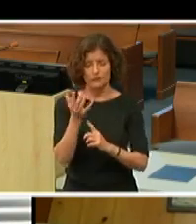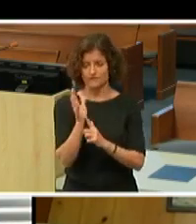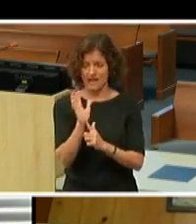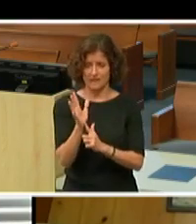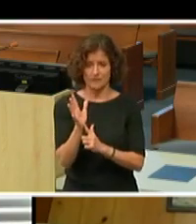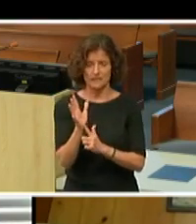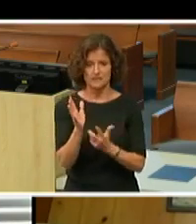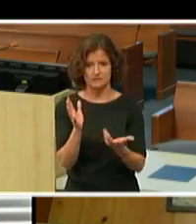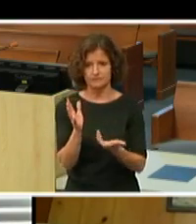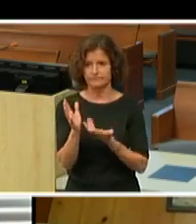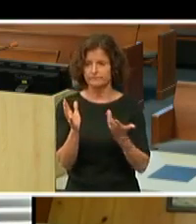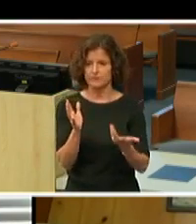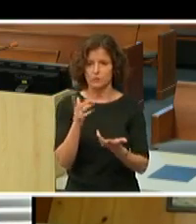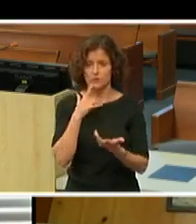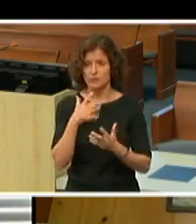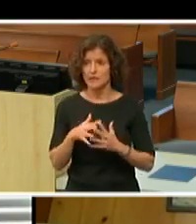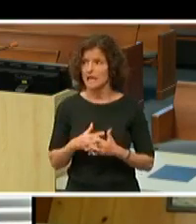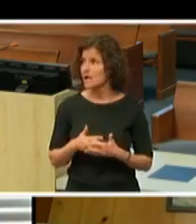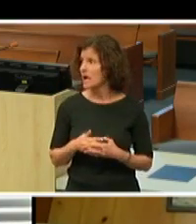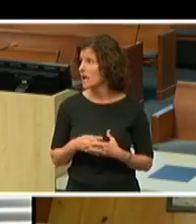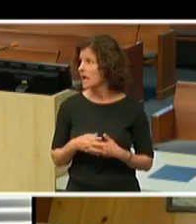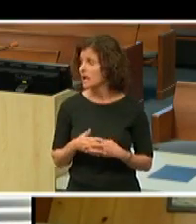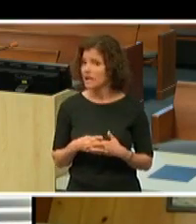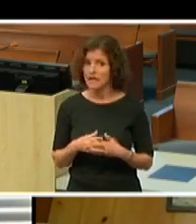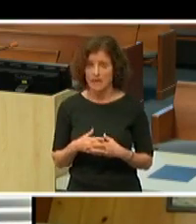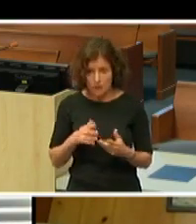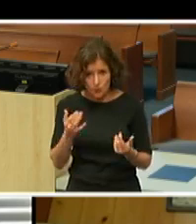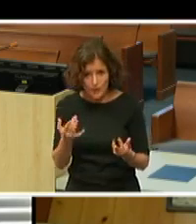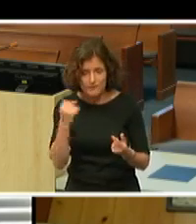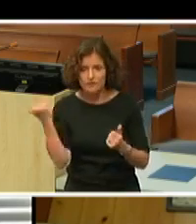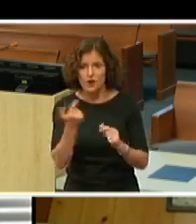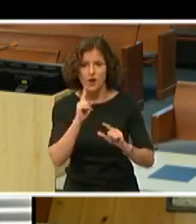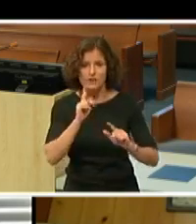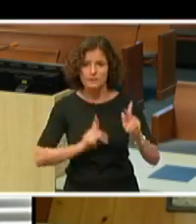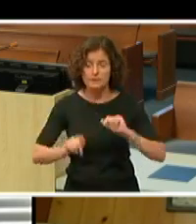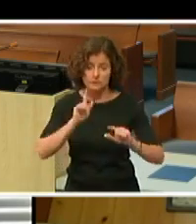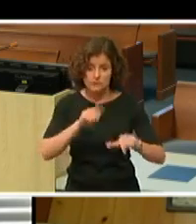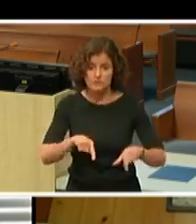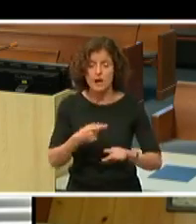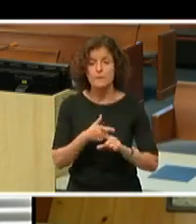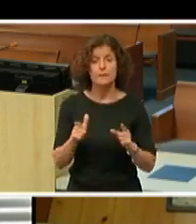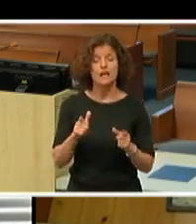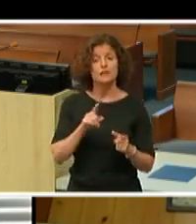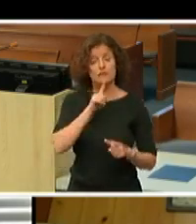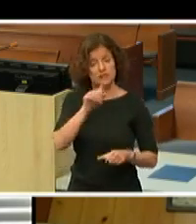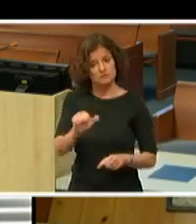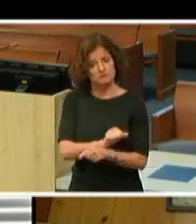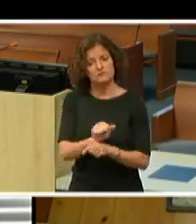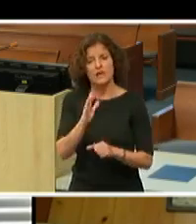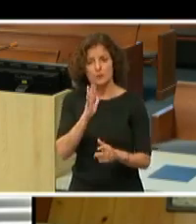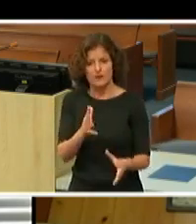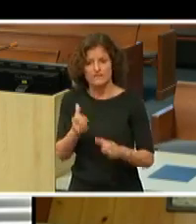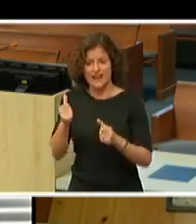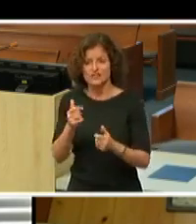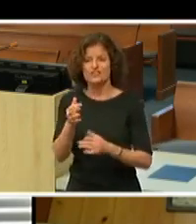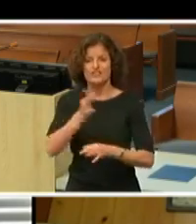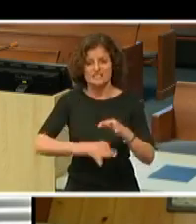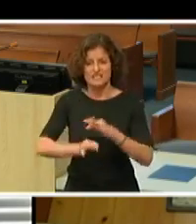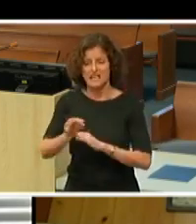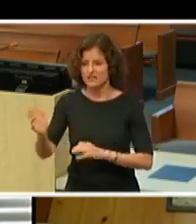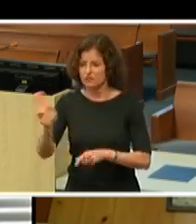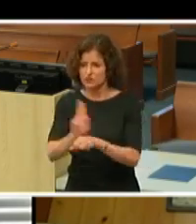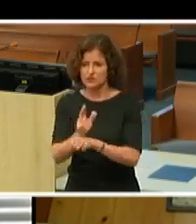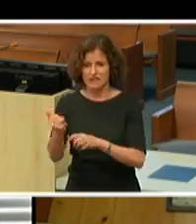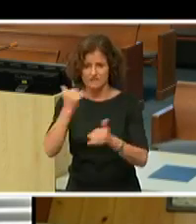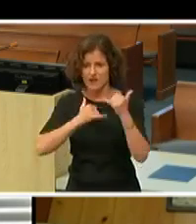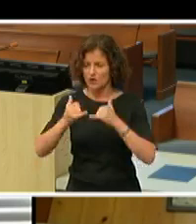be twiddling our thumbs or whatever, but in reality, it would be quicker than if we opened the phone lines and gave